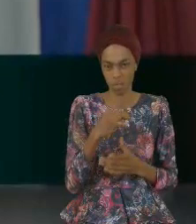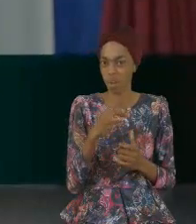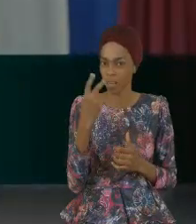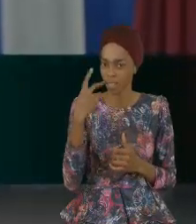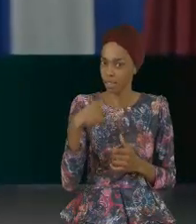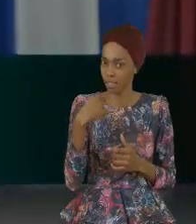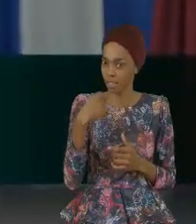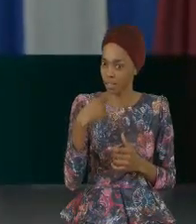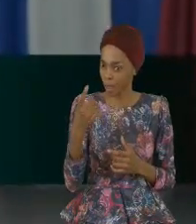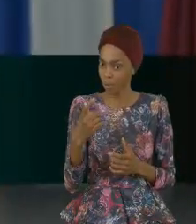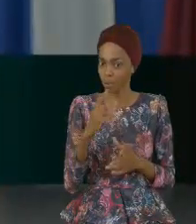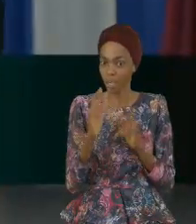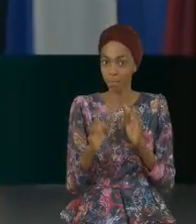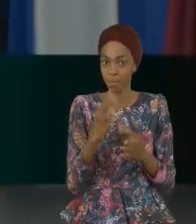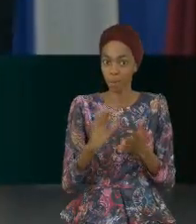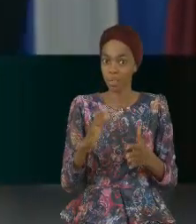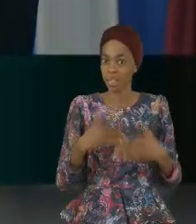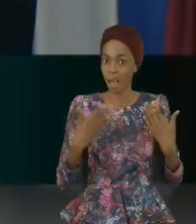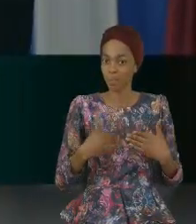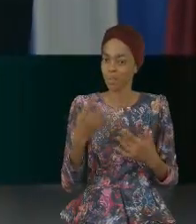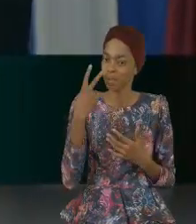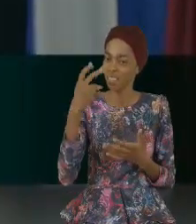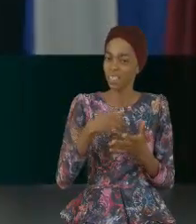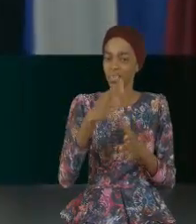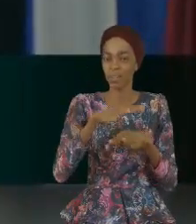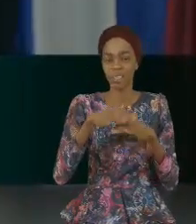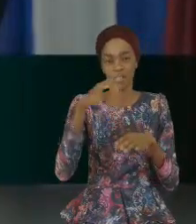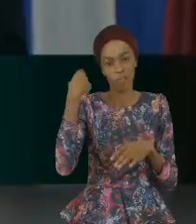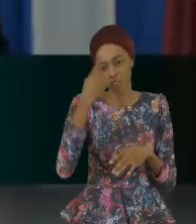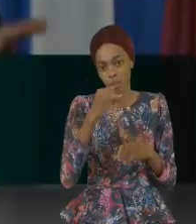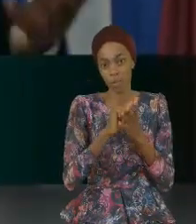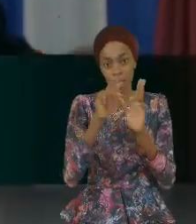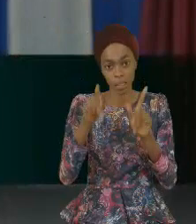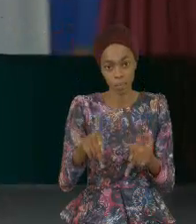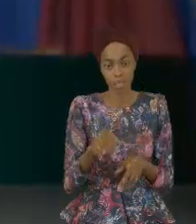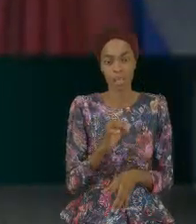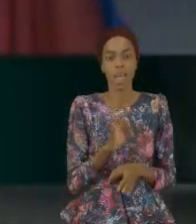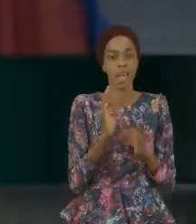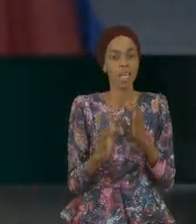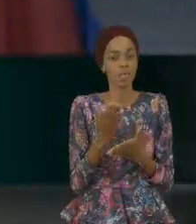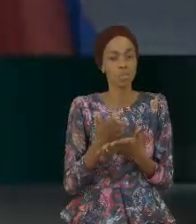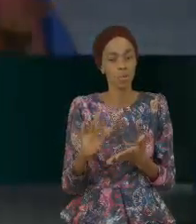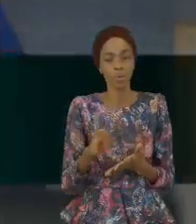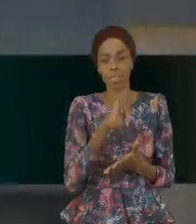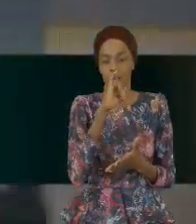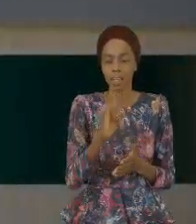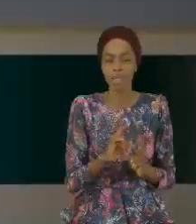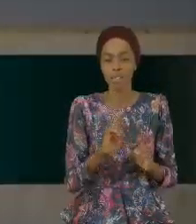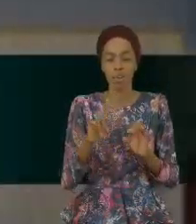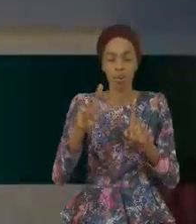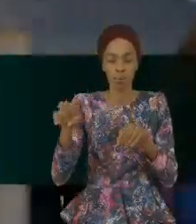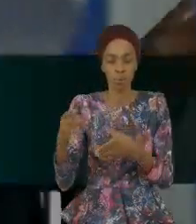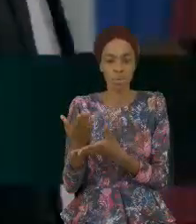if somebody is happy and excited. You can tell on his face. You can tell if somebody is going